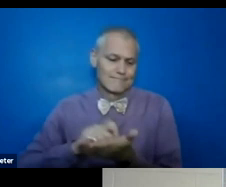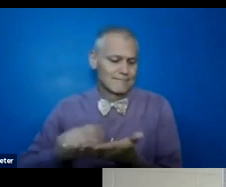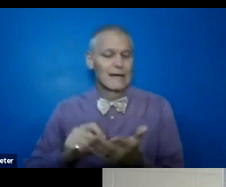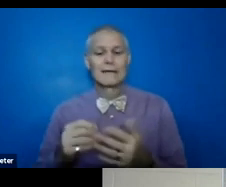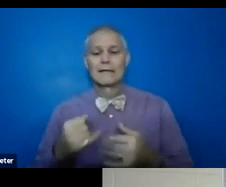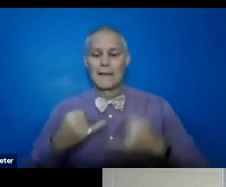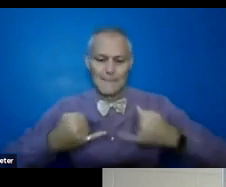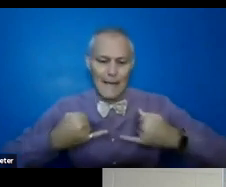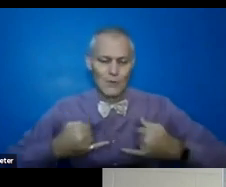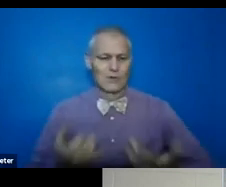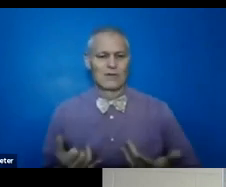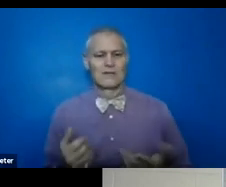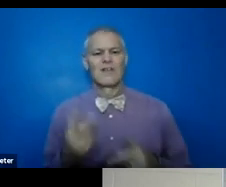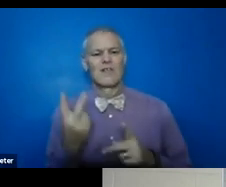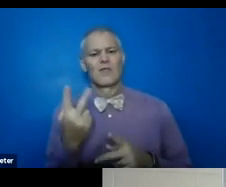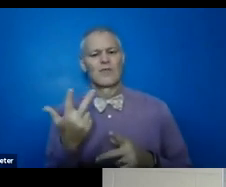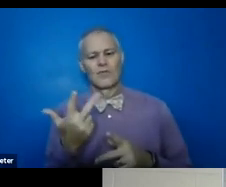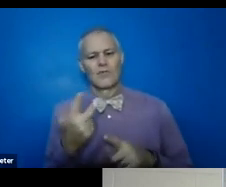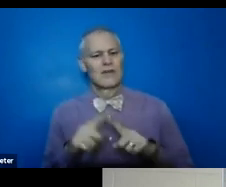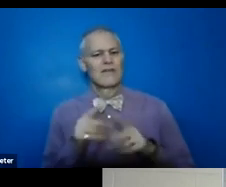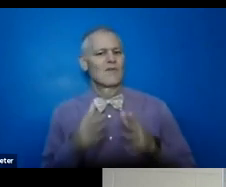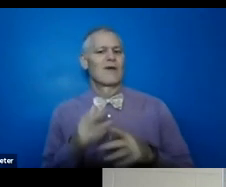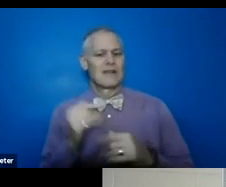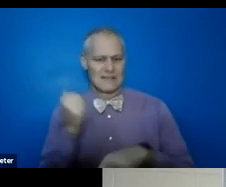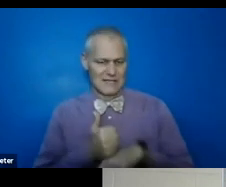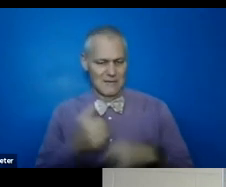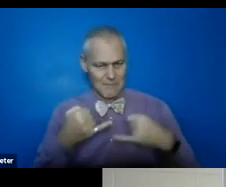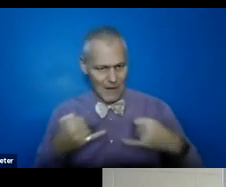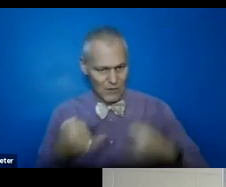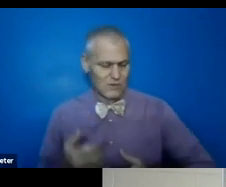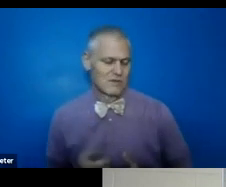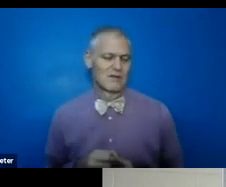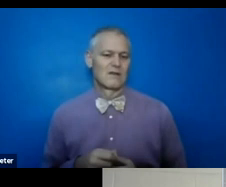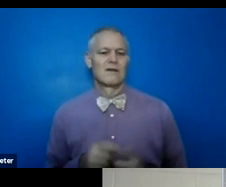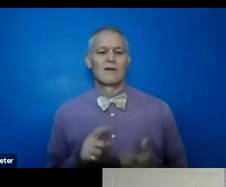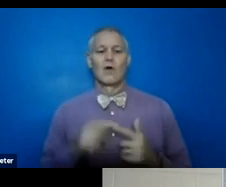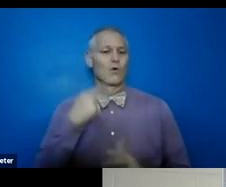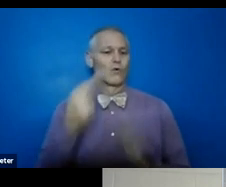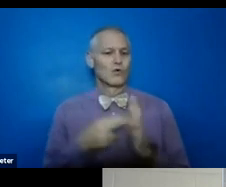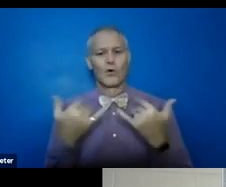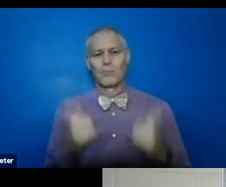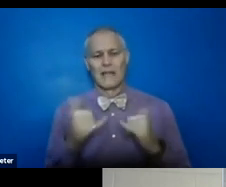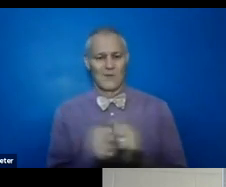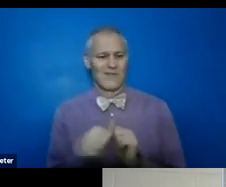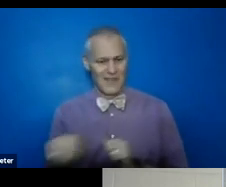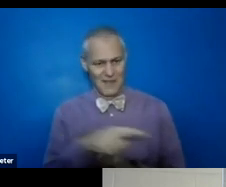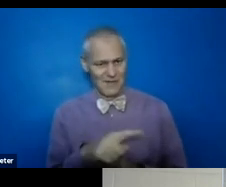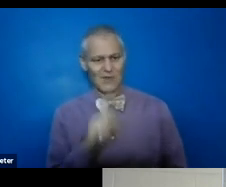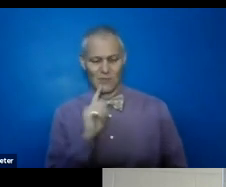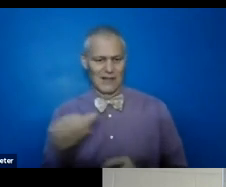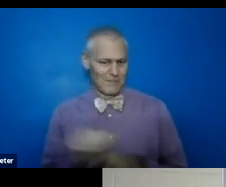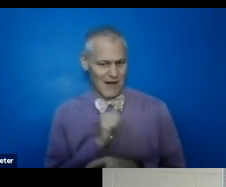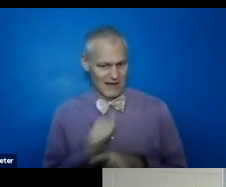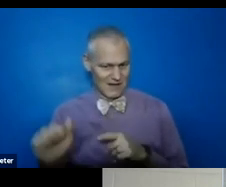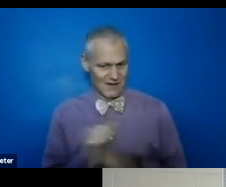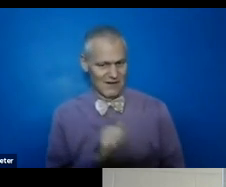teach 3 different ways to set boundaries here. So we started we role play all the time with them. So we're literally like practicing, helping